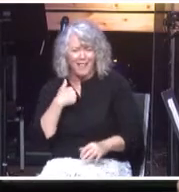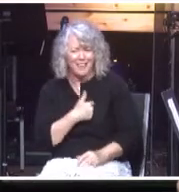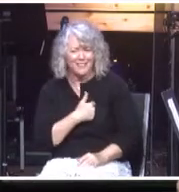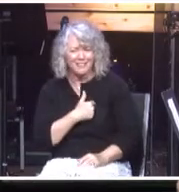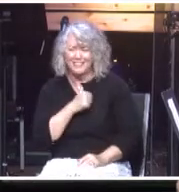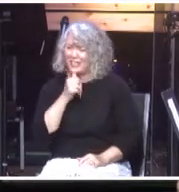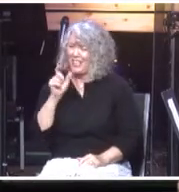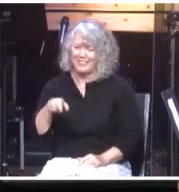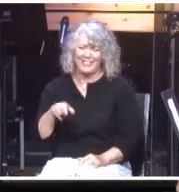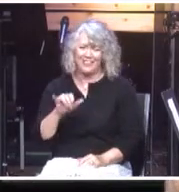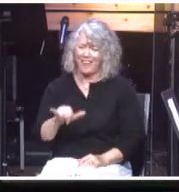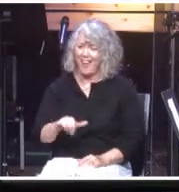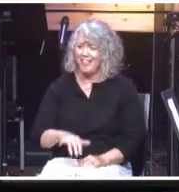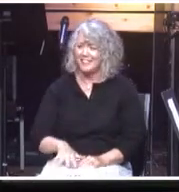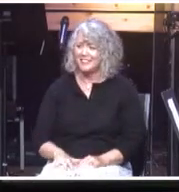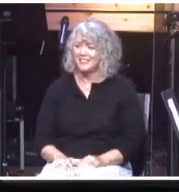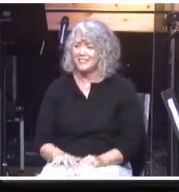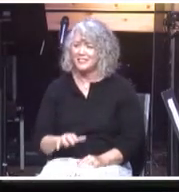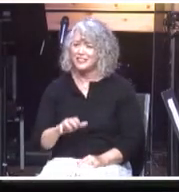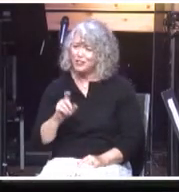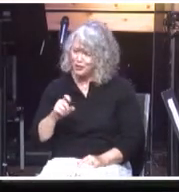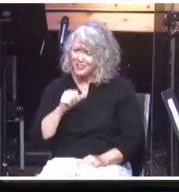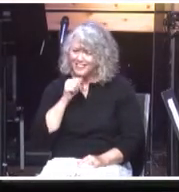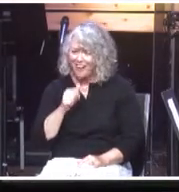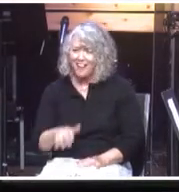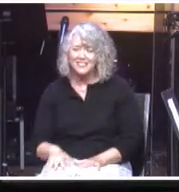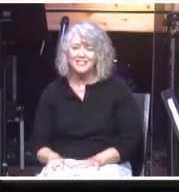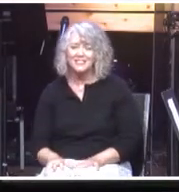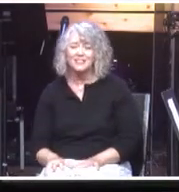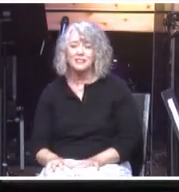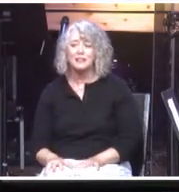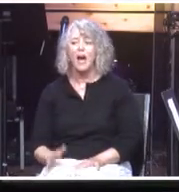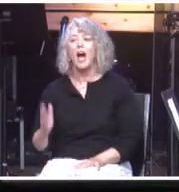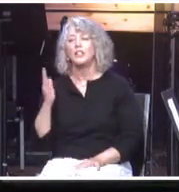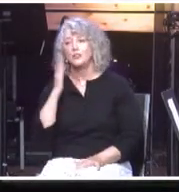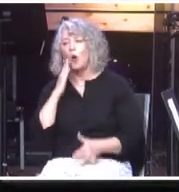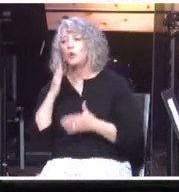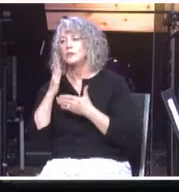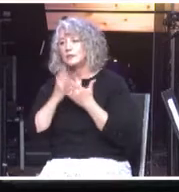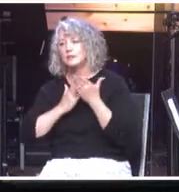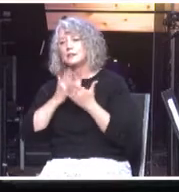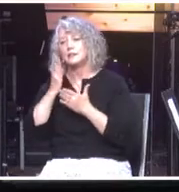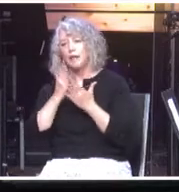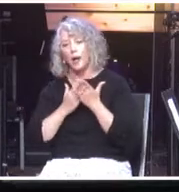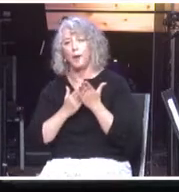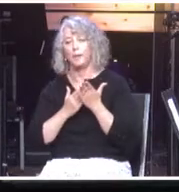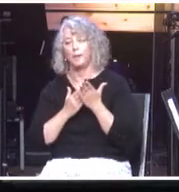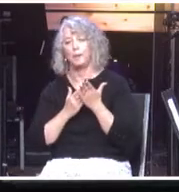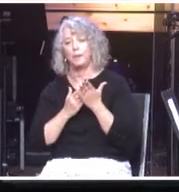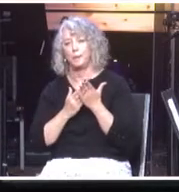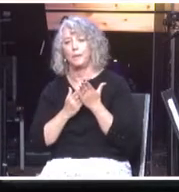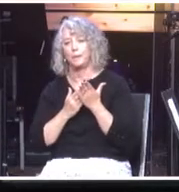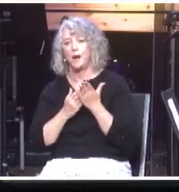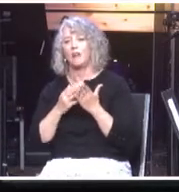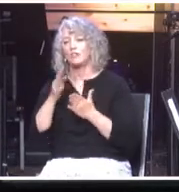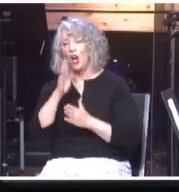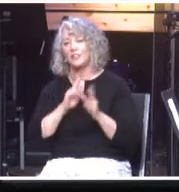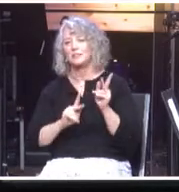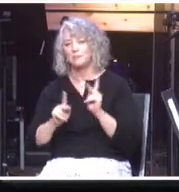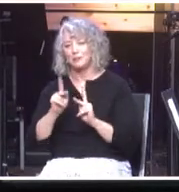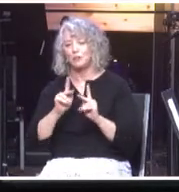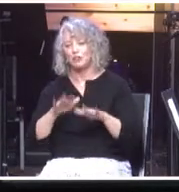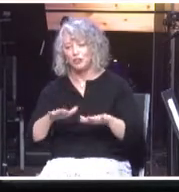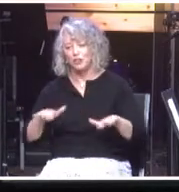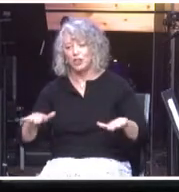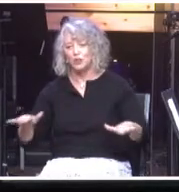needn't be. And I'm aware of the fact that there are some There are some of God's children who